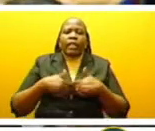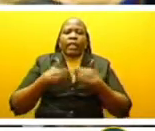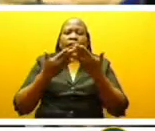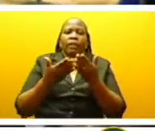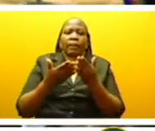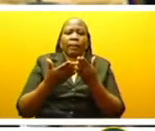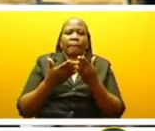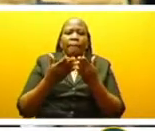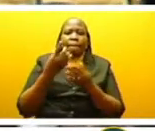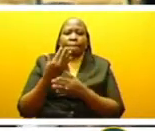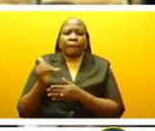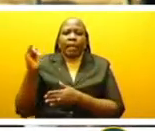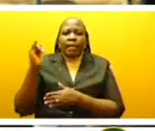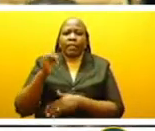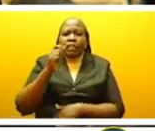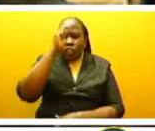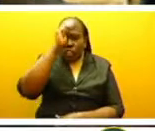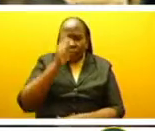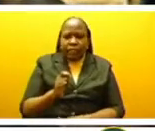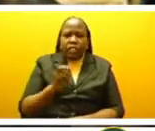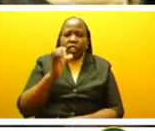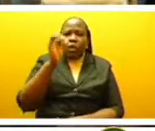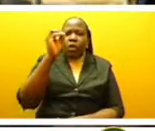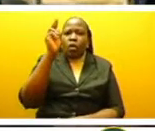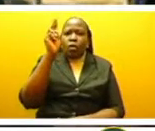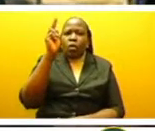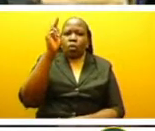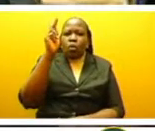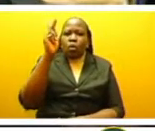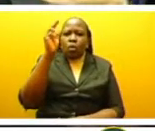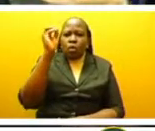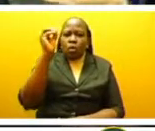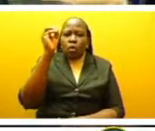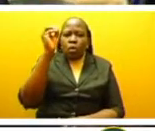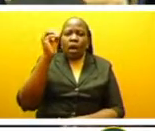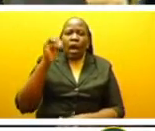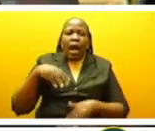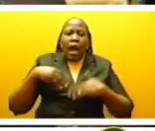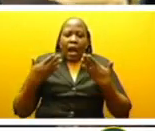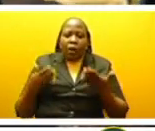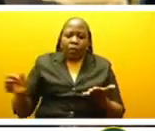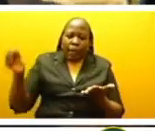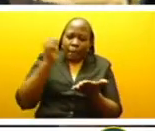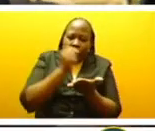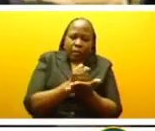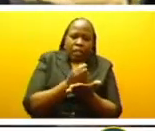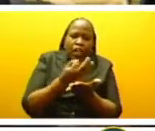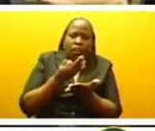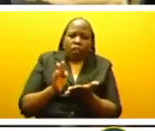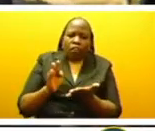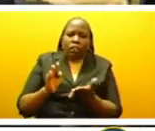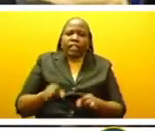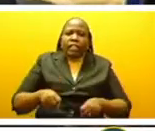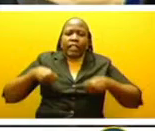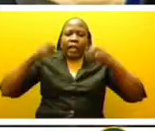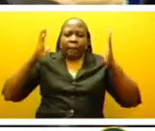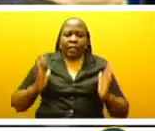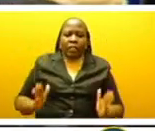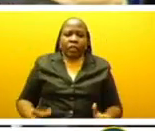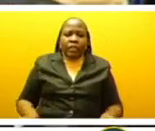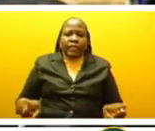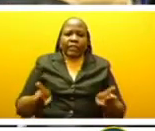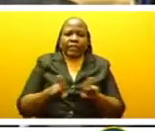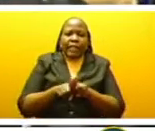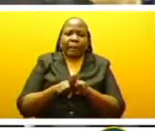Ouko, was whether the appointment of the chairperson as returning officer was as